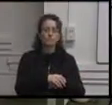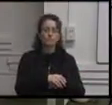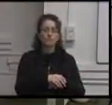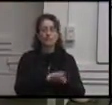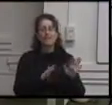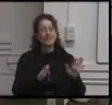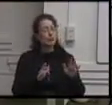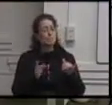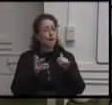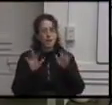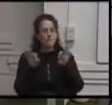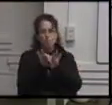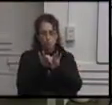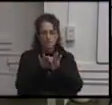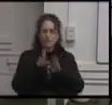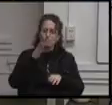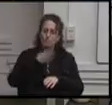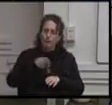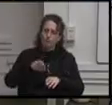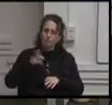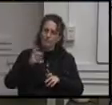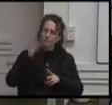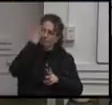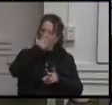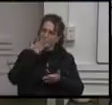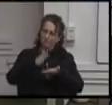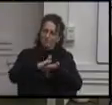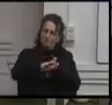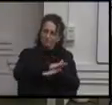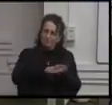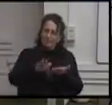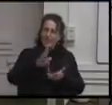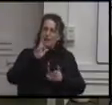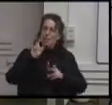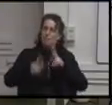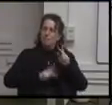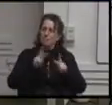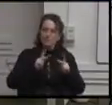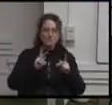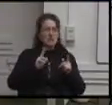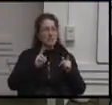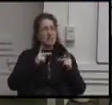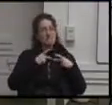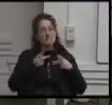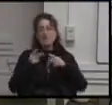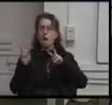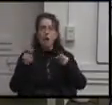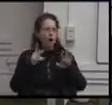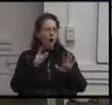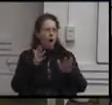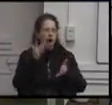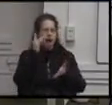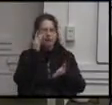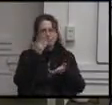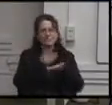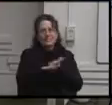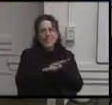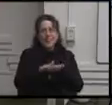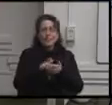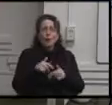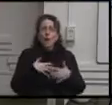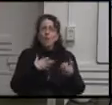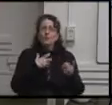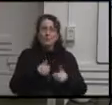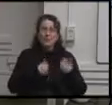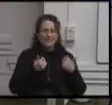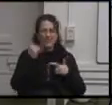to live. And if it's an attractive place for people to visit, they might consider living here. And so there's this overall effect that we're trying to create. You're